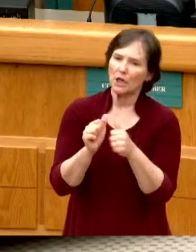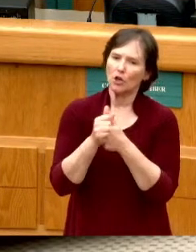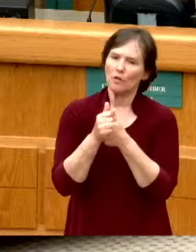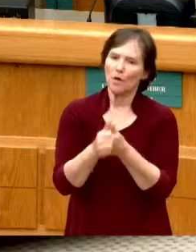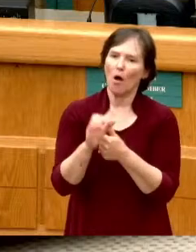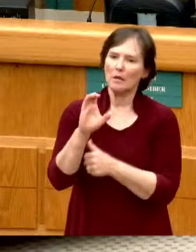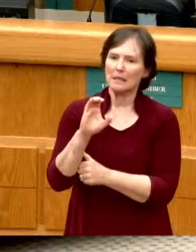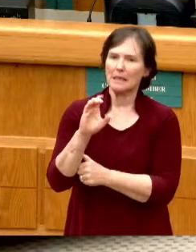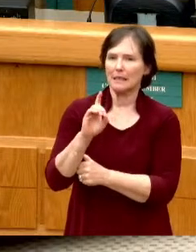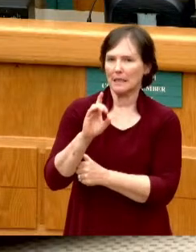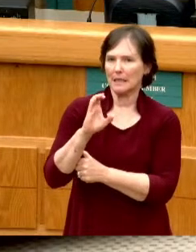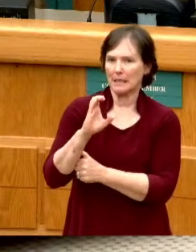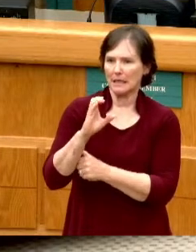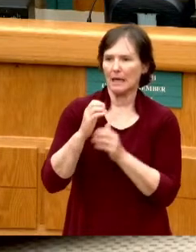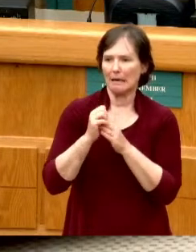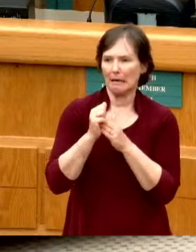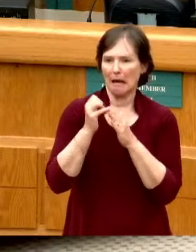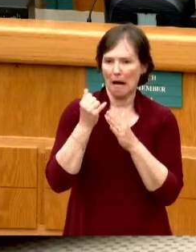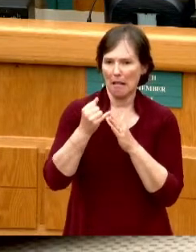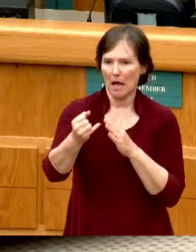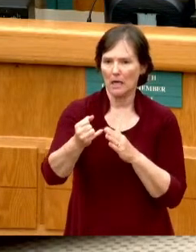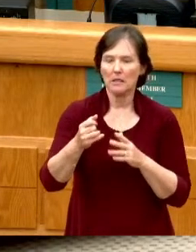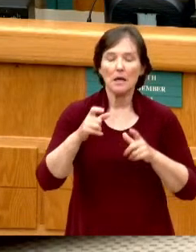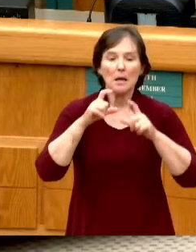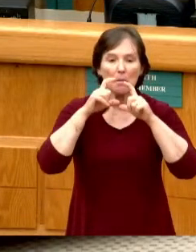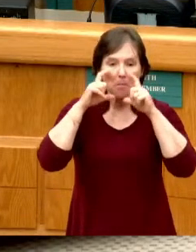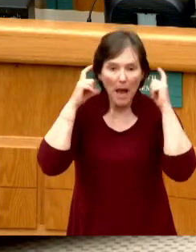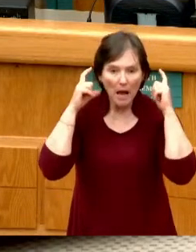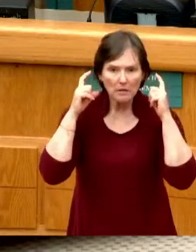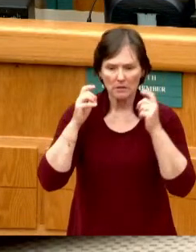wash your hands. Continue to wear a mask and practice